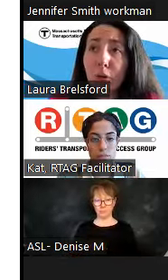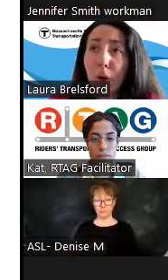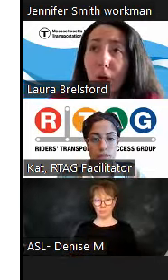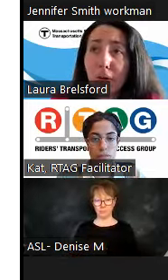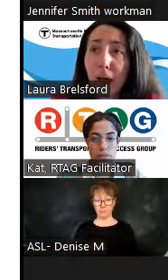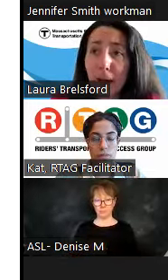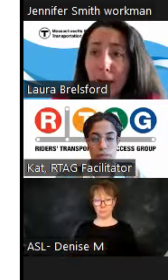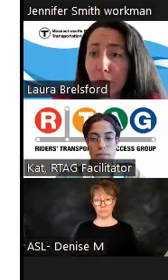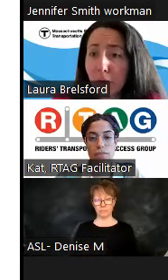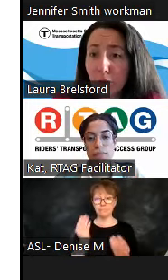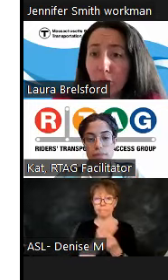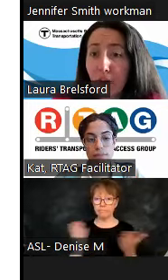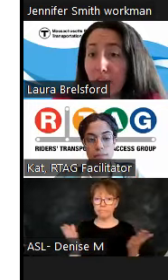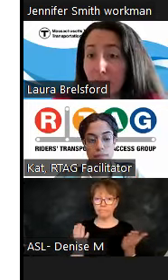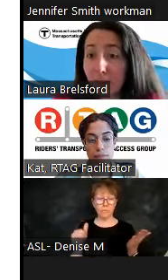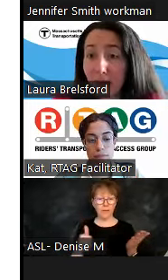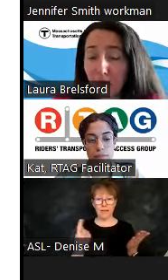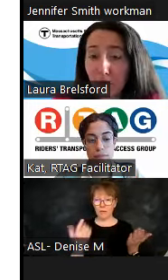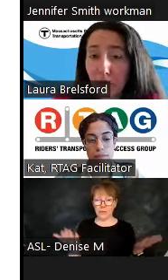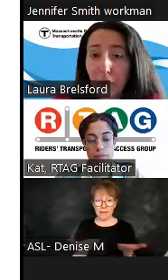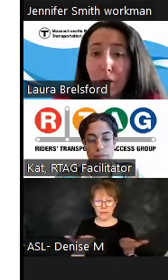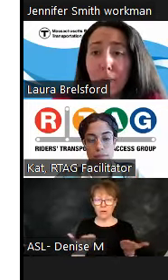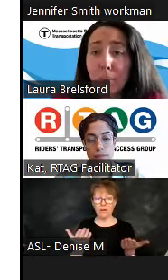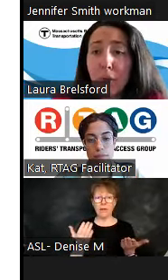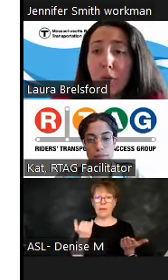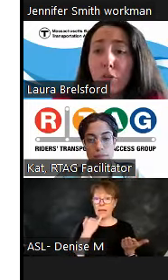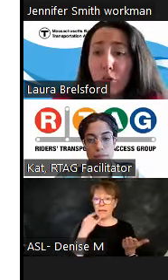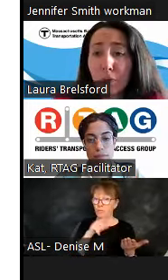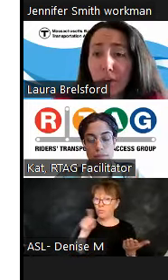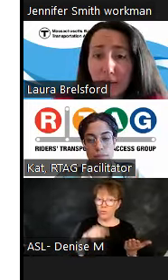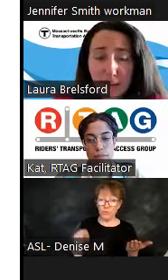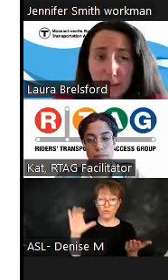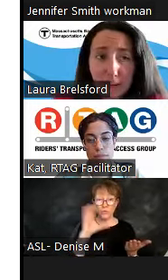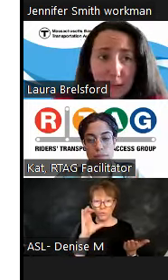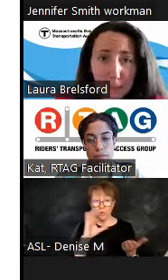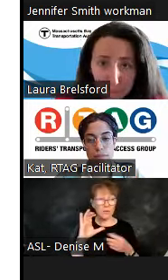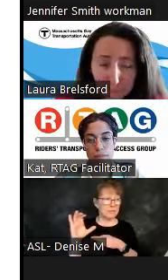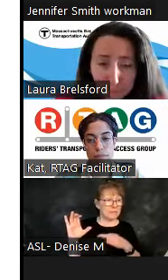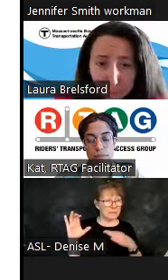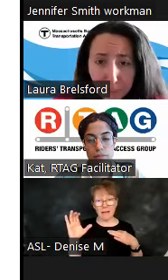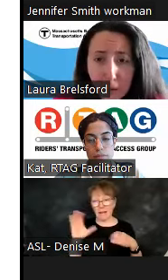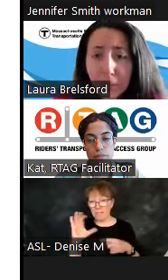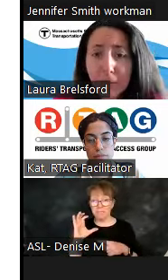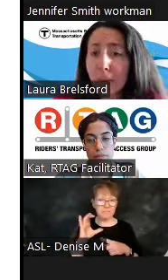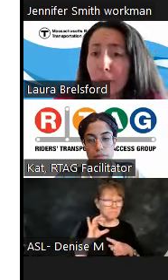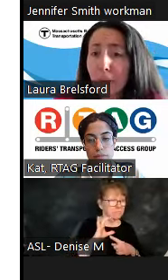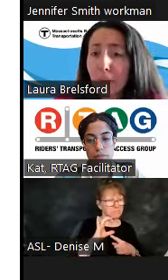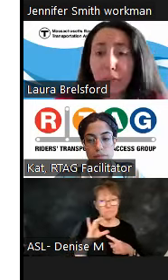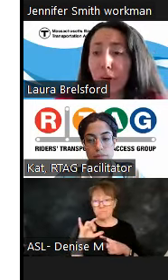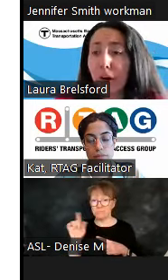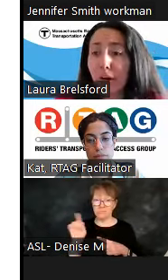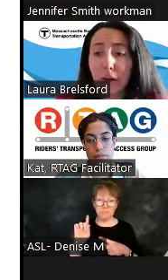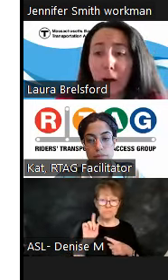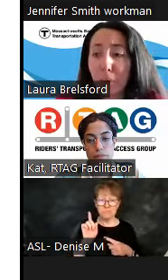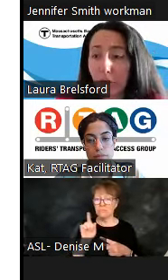if you are not able to find an ambassador to provide assistance, please keep in mind